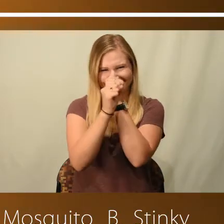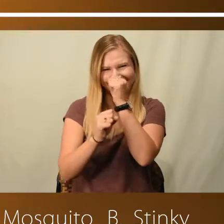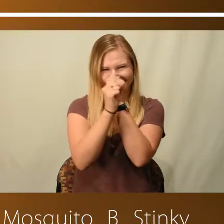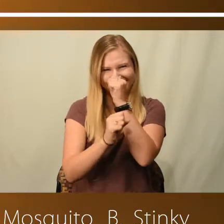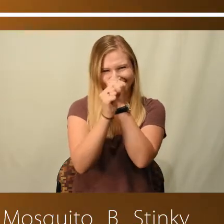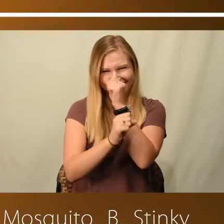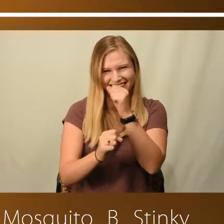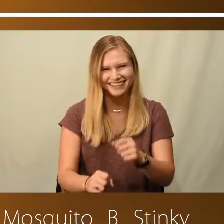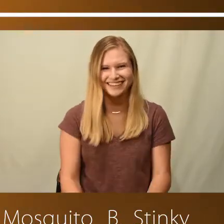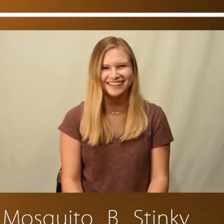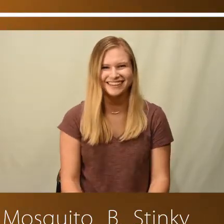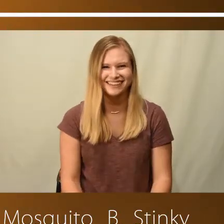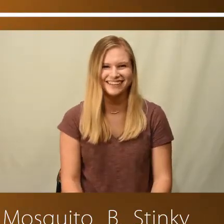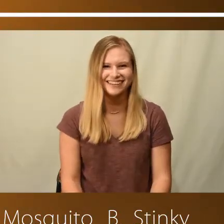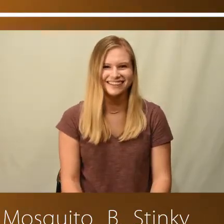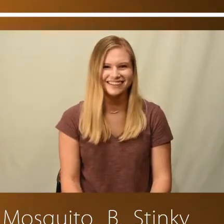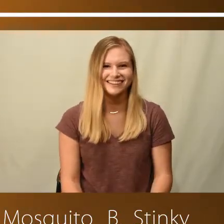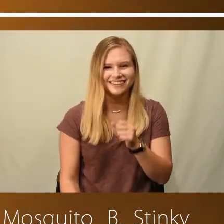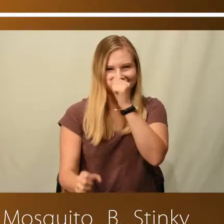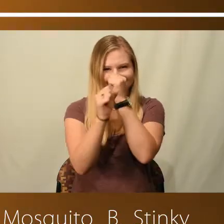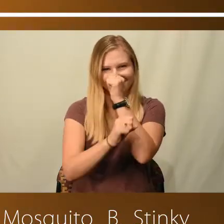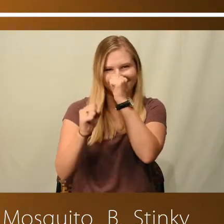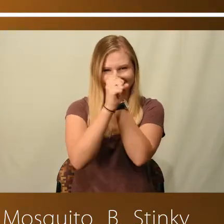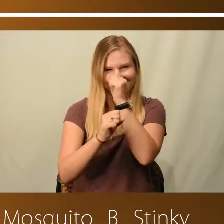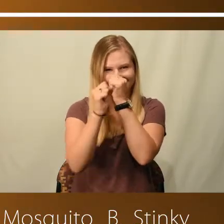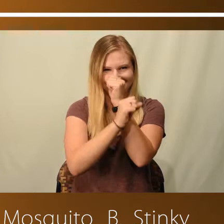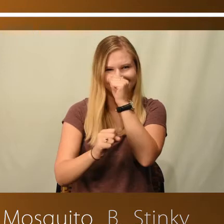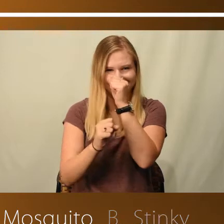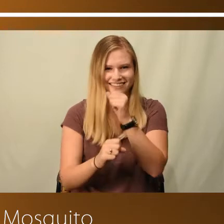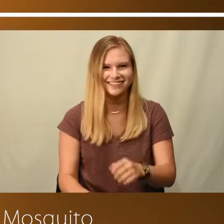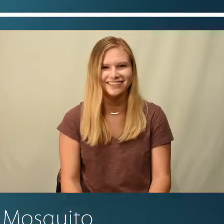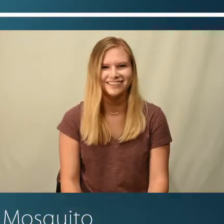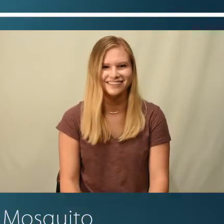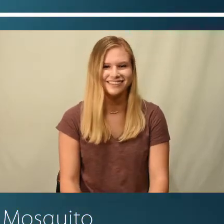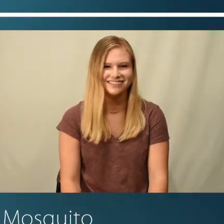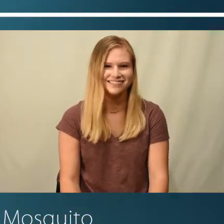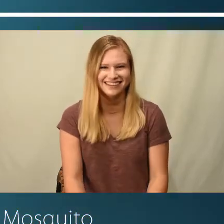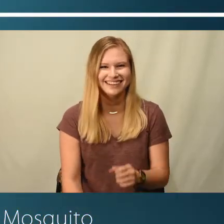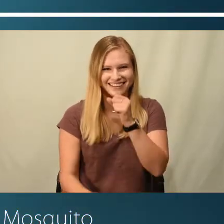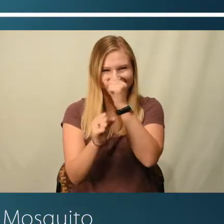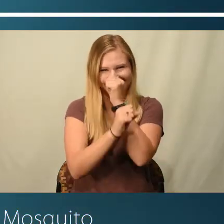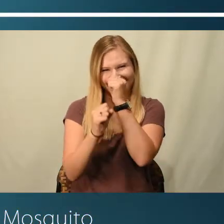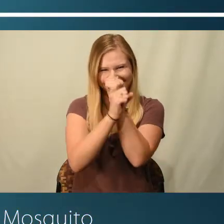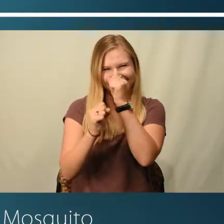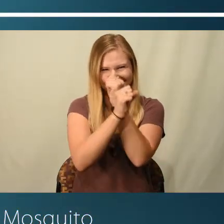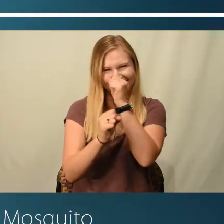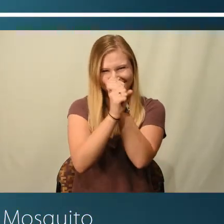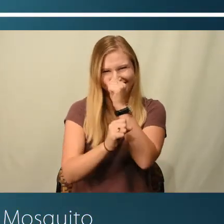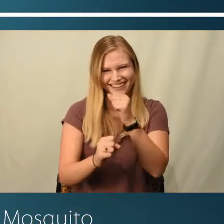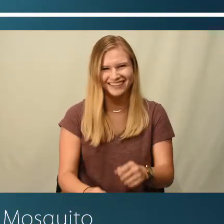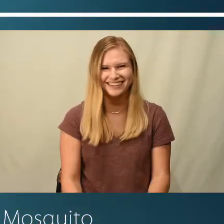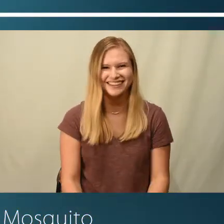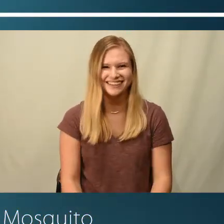It looks like it's stinky, in my opinion, but it's probably not. Yeah. I don't know